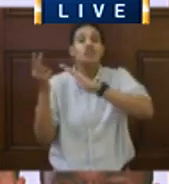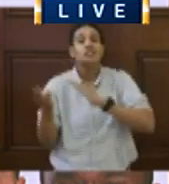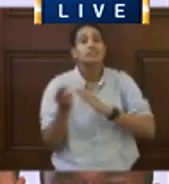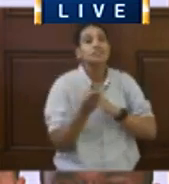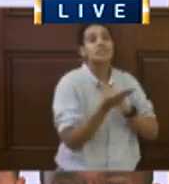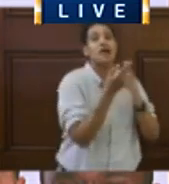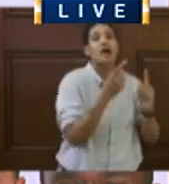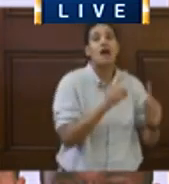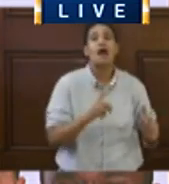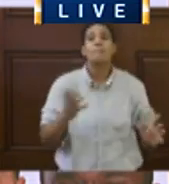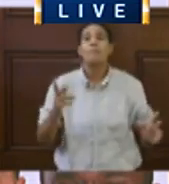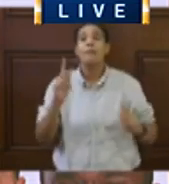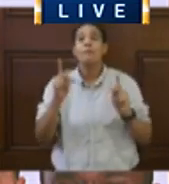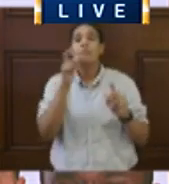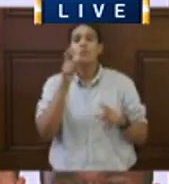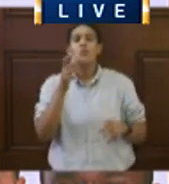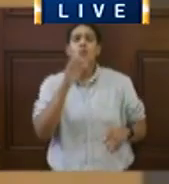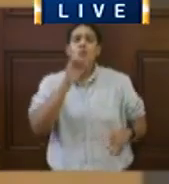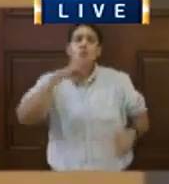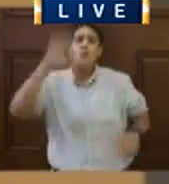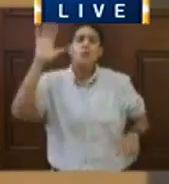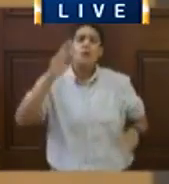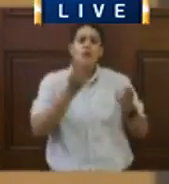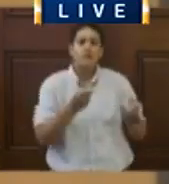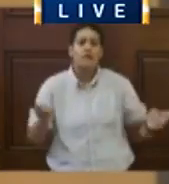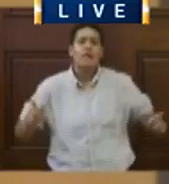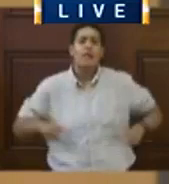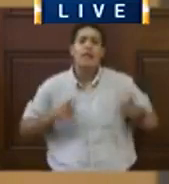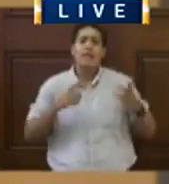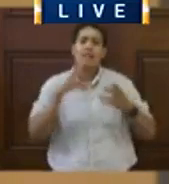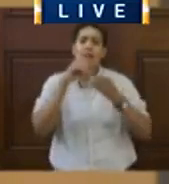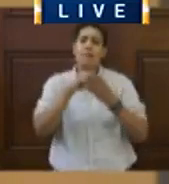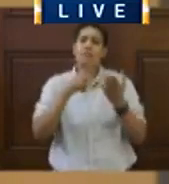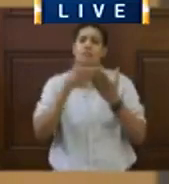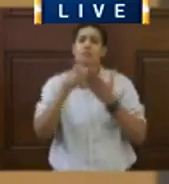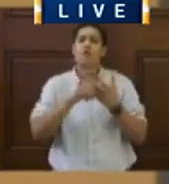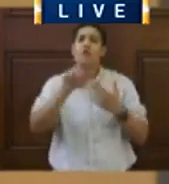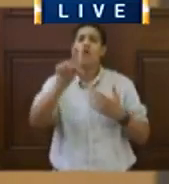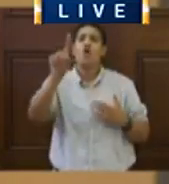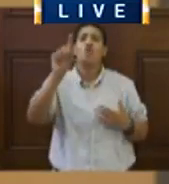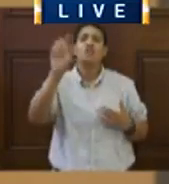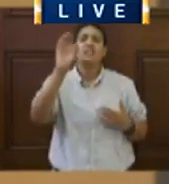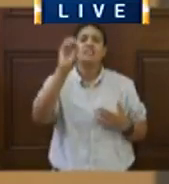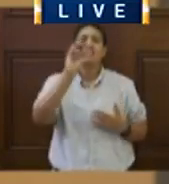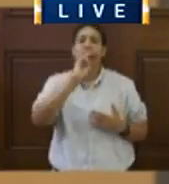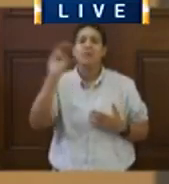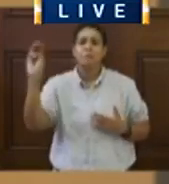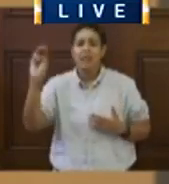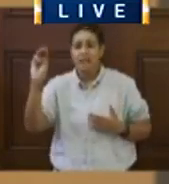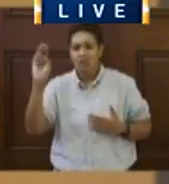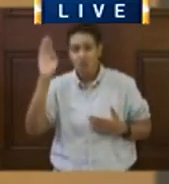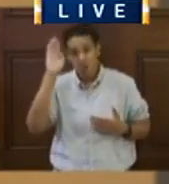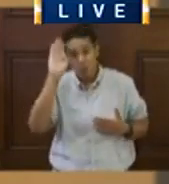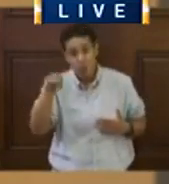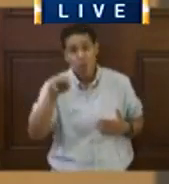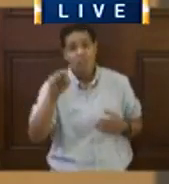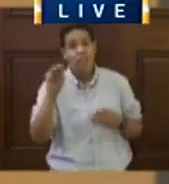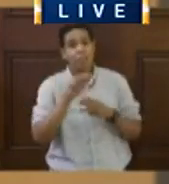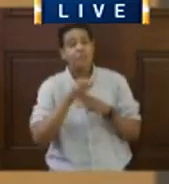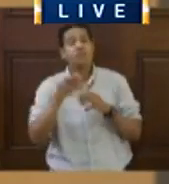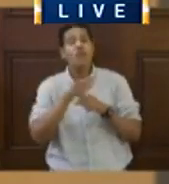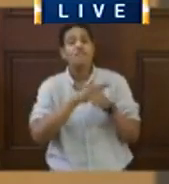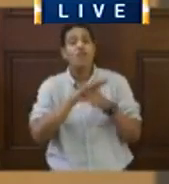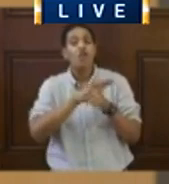in infirmaries. As a part of the program, $150 million is going to the Ministry of Local Government for